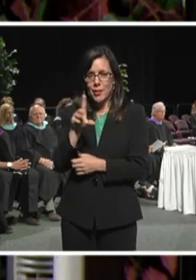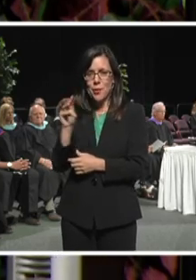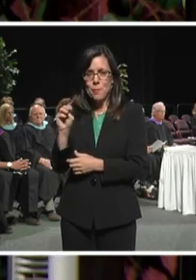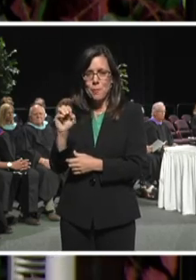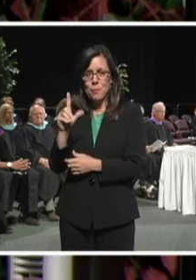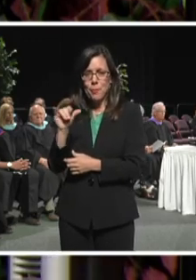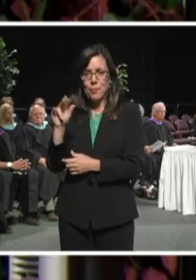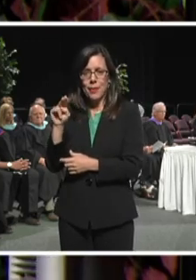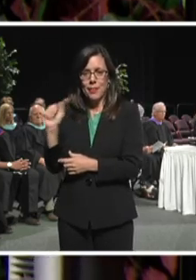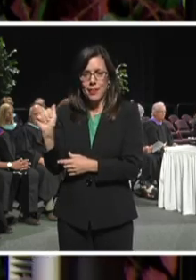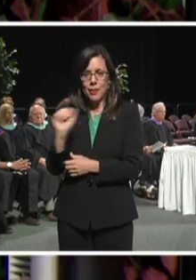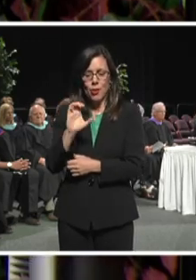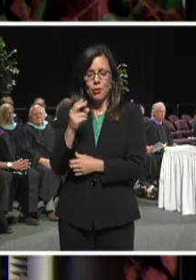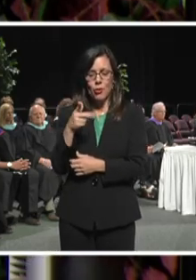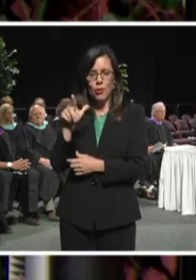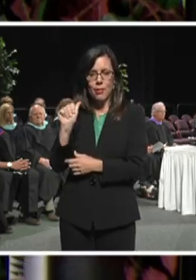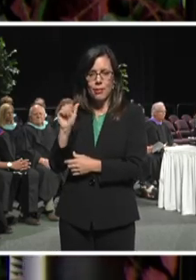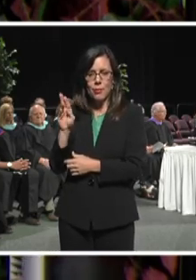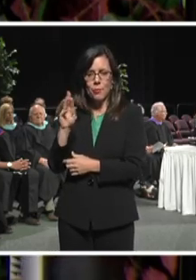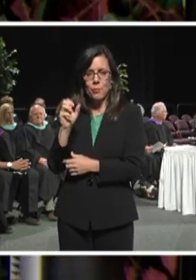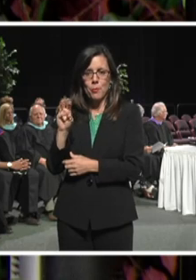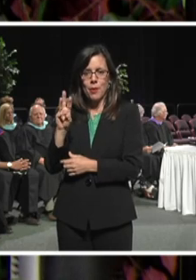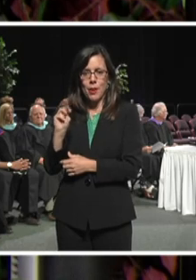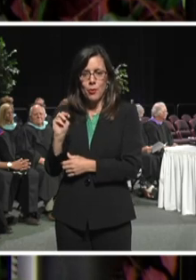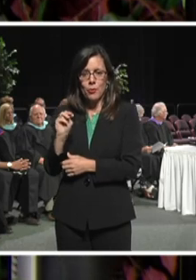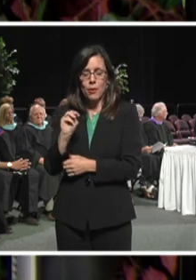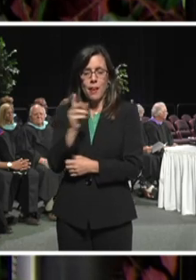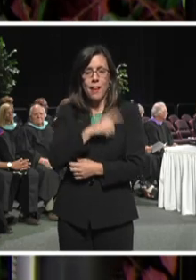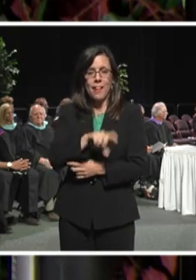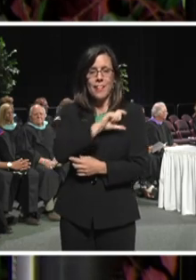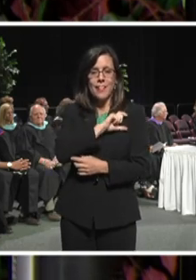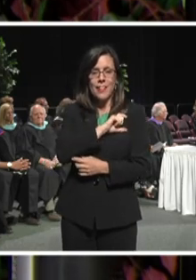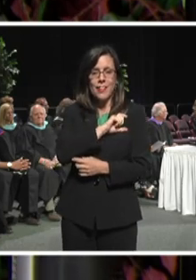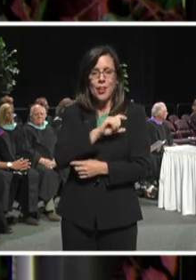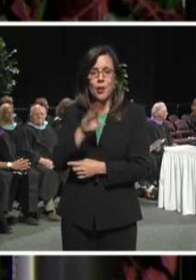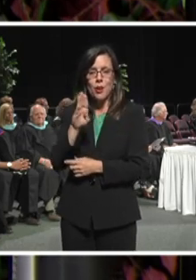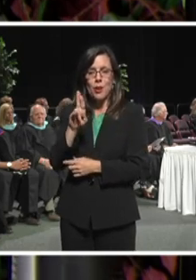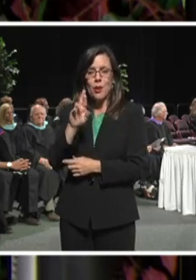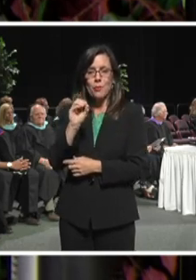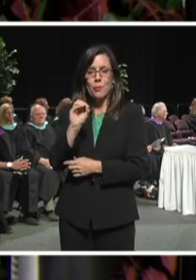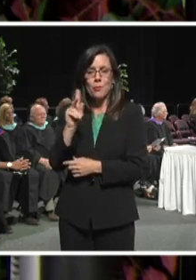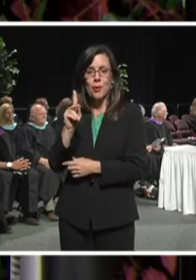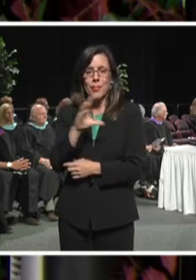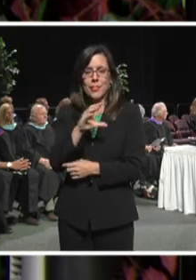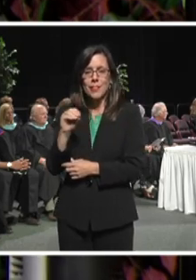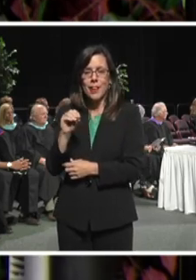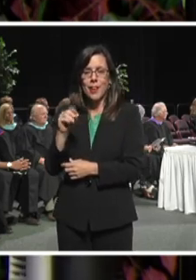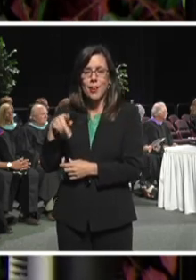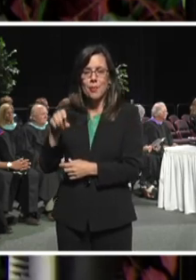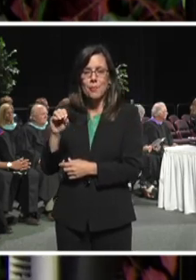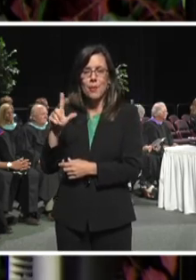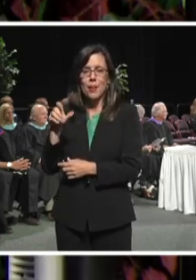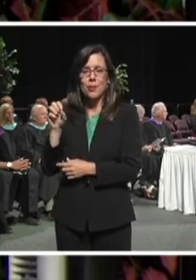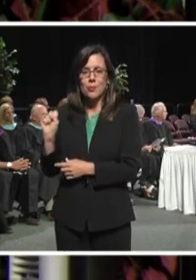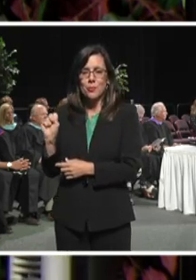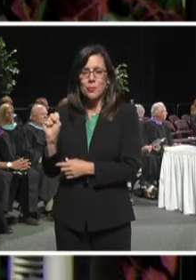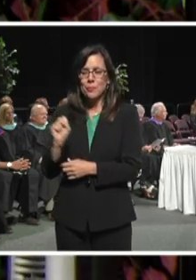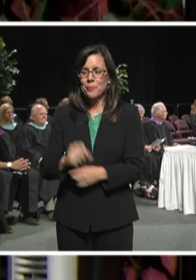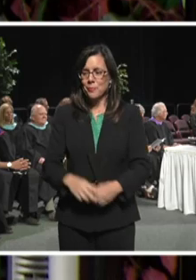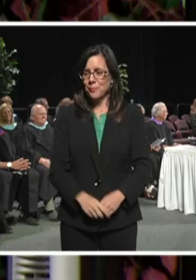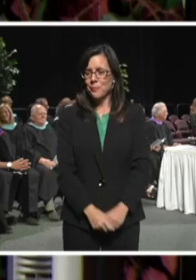administrator, Sharla Brown, and our Cypress police officers, Terrence Brooks and Officer Carlos Palos.